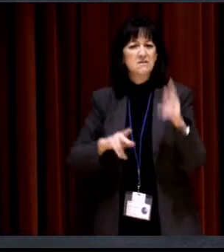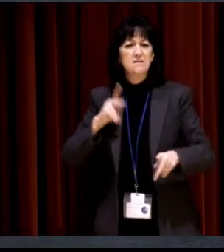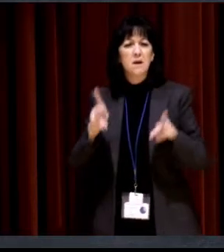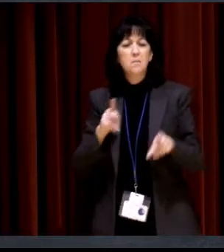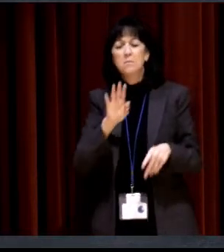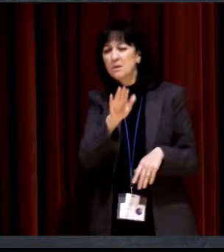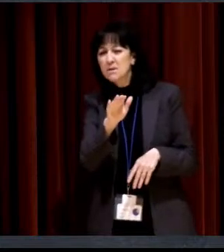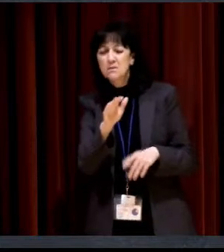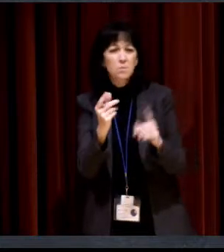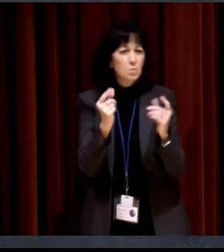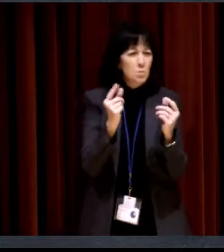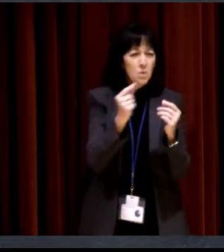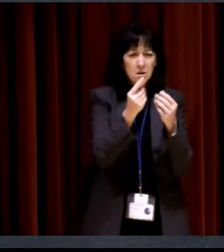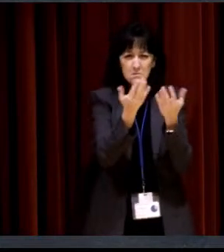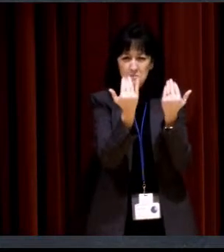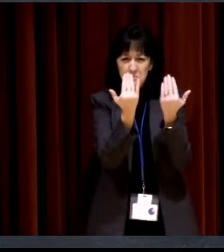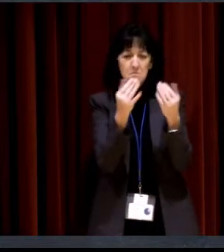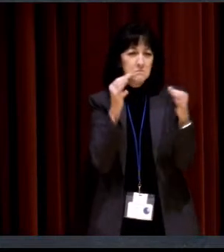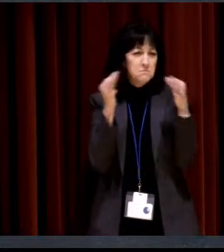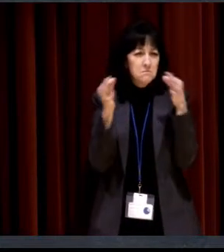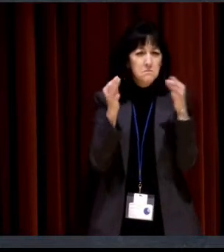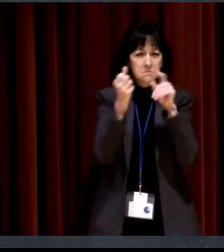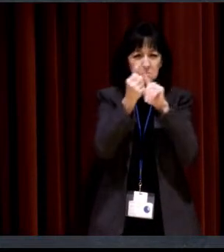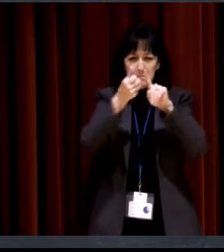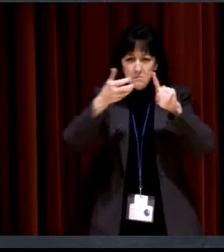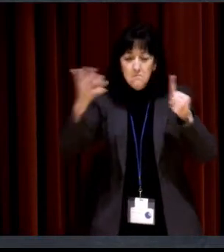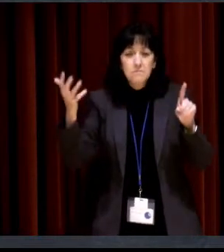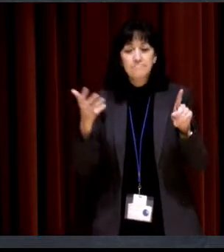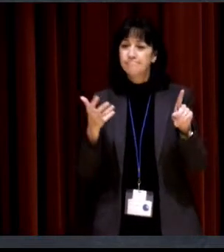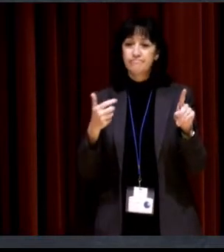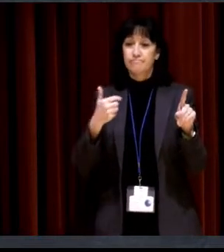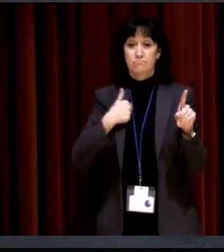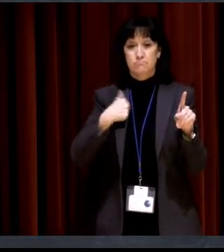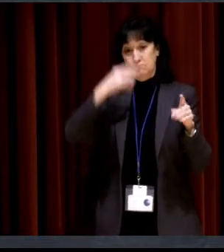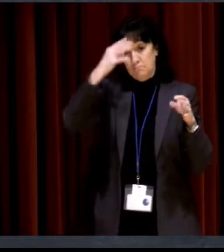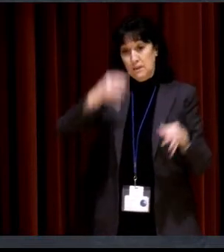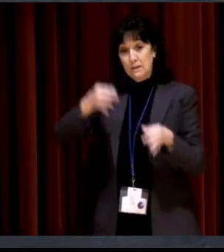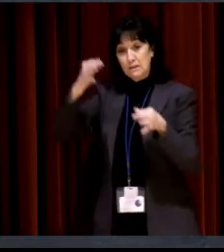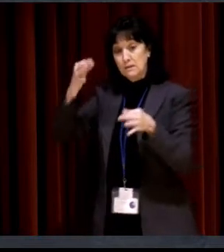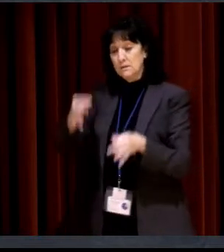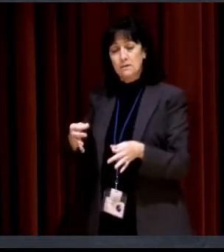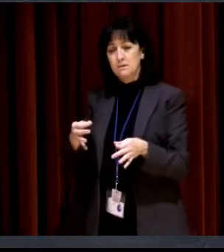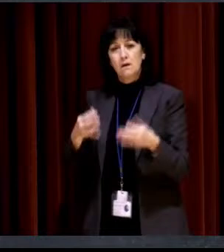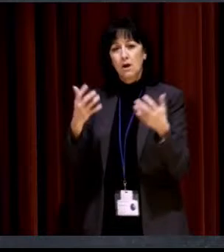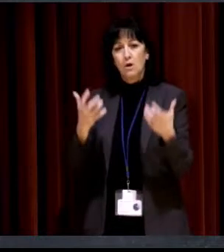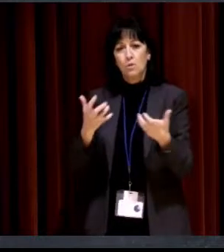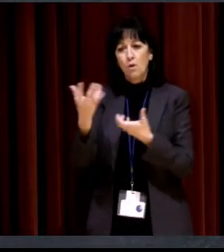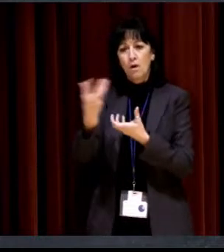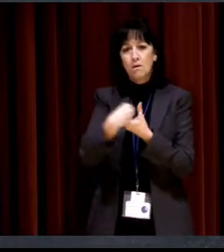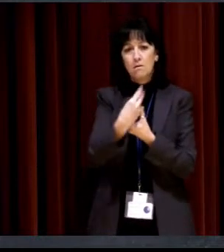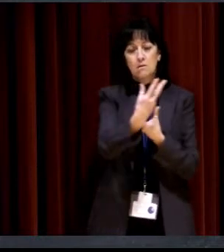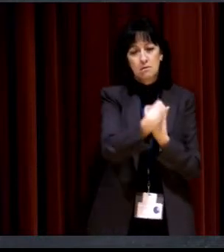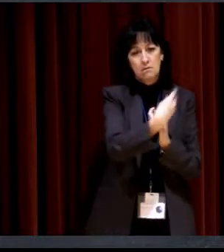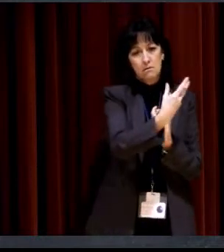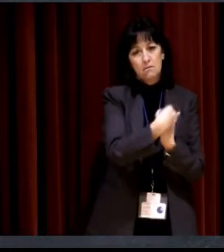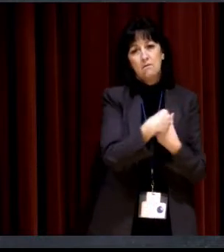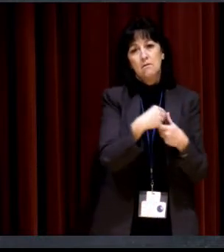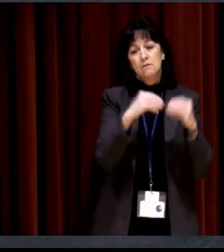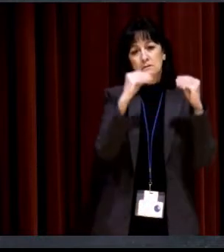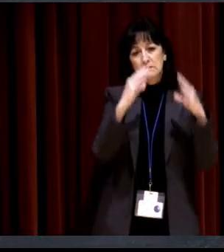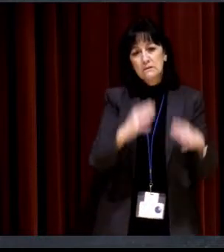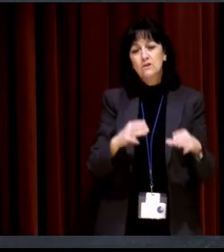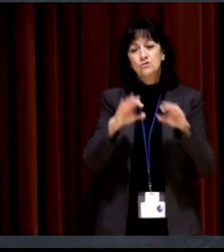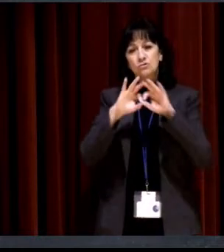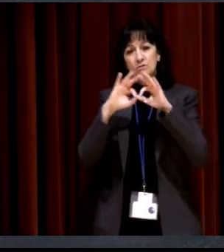is, I'm not going to decide that question. That question is going to be decided by the teachers, the families, and the educators at